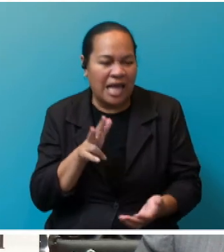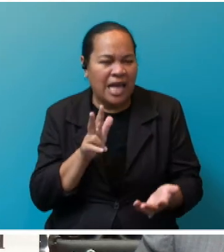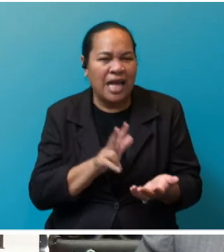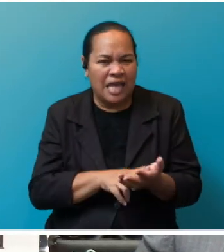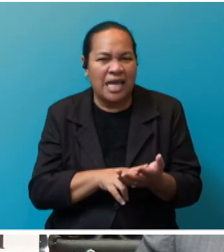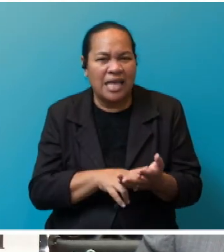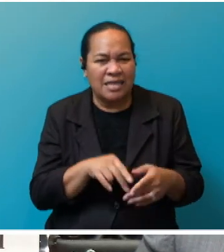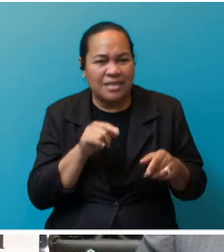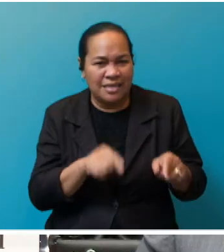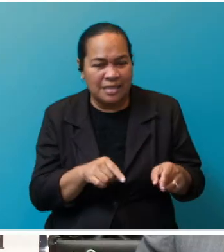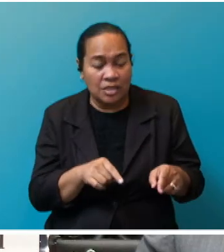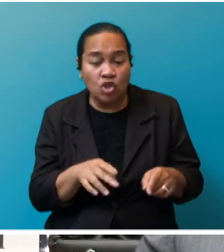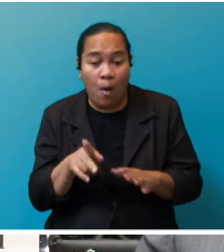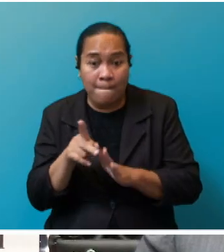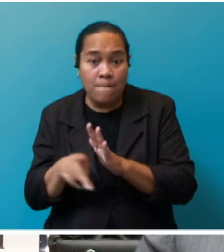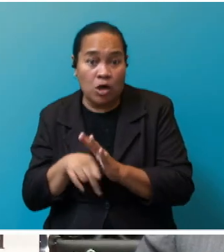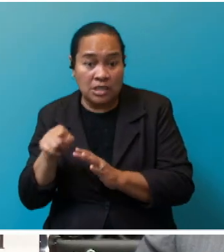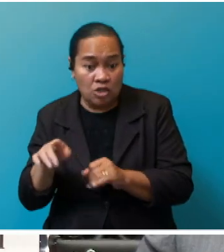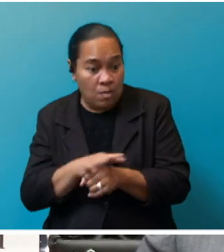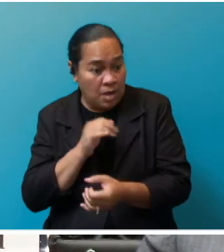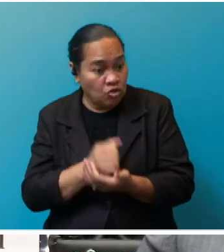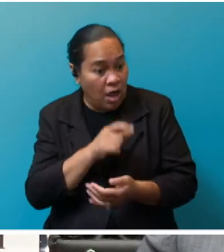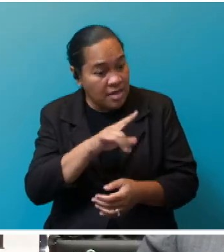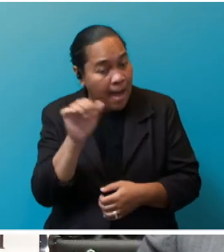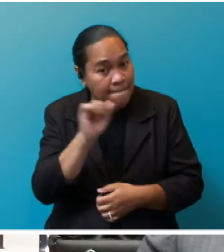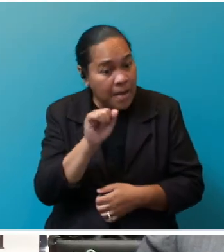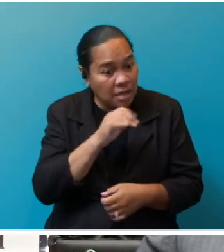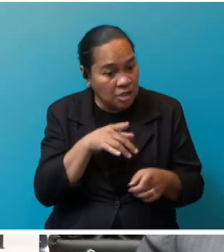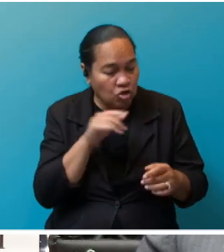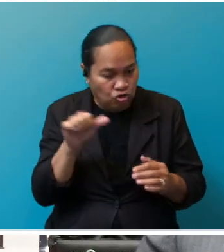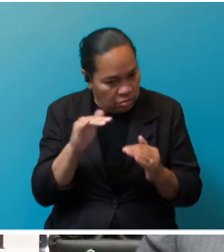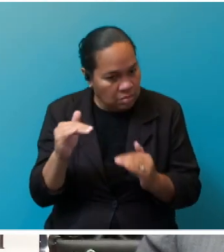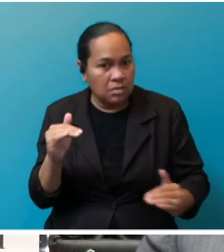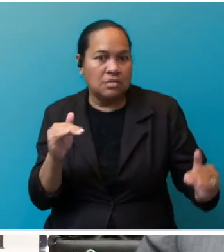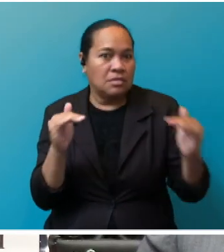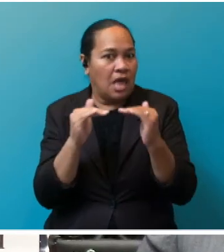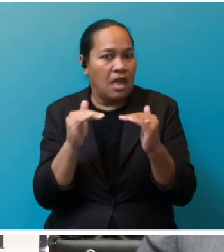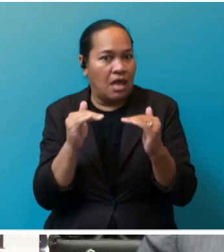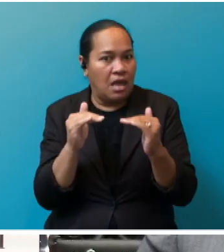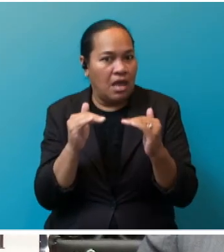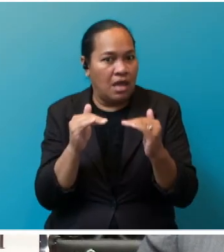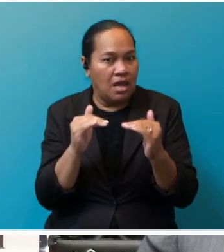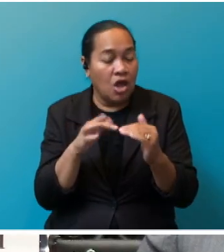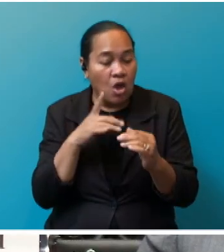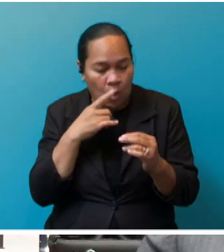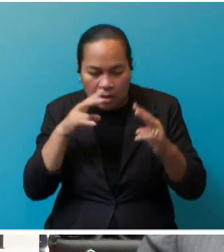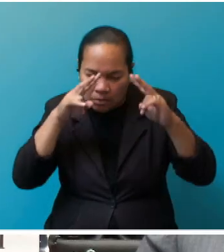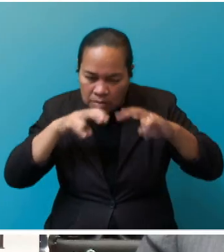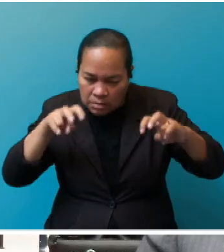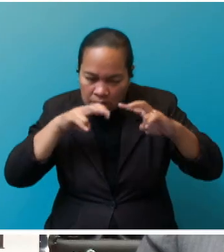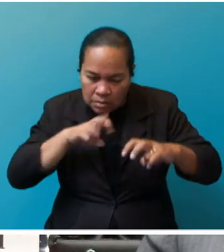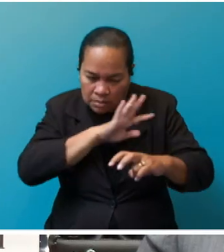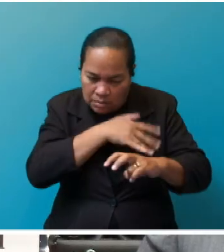it is part of the policy to ensure that the bus meets the highest standards. So they will be looking into how